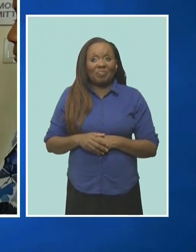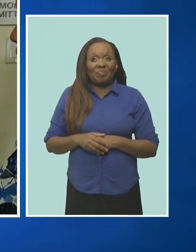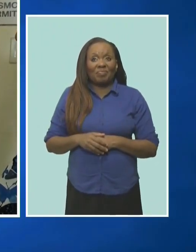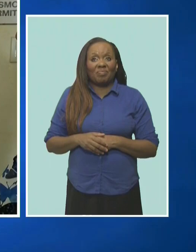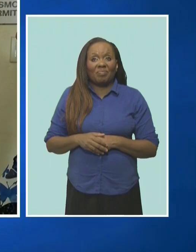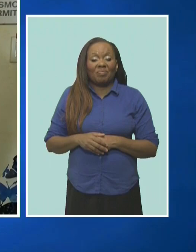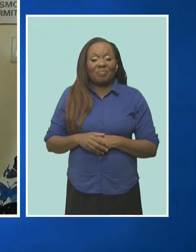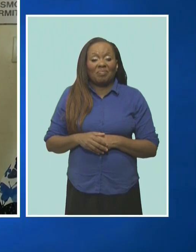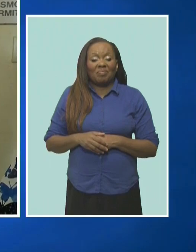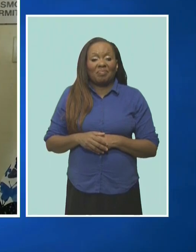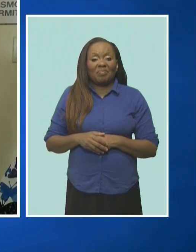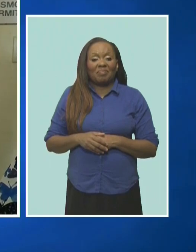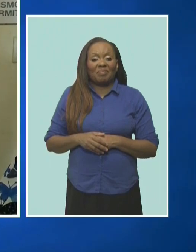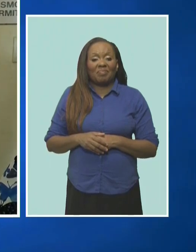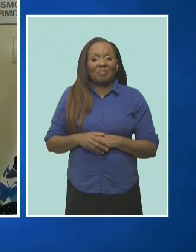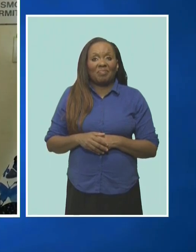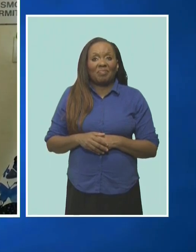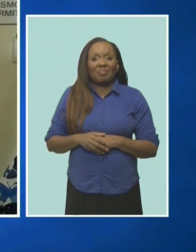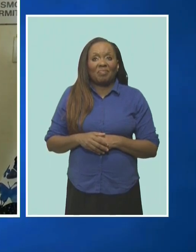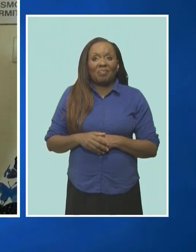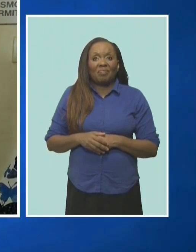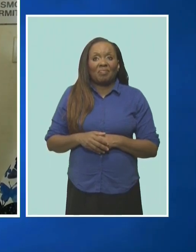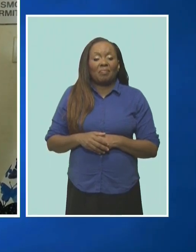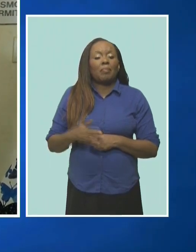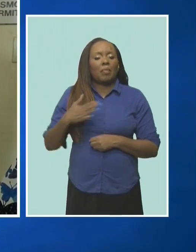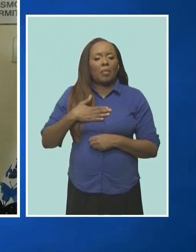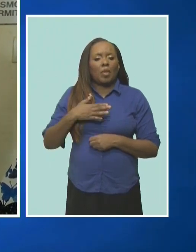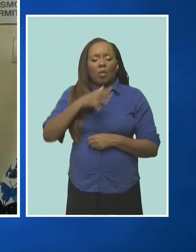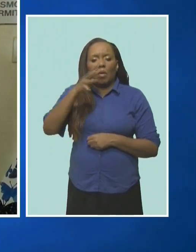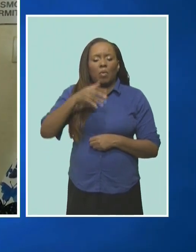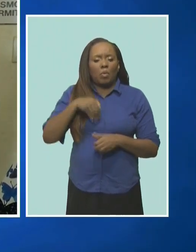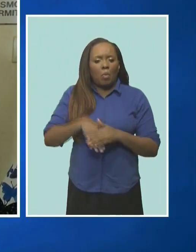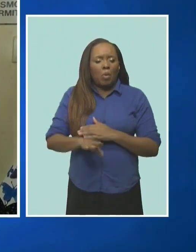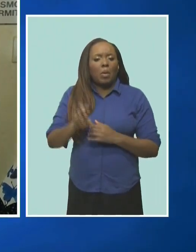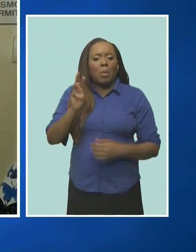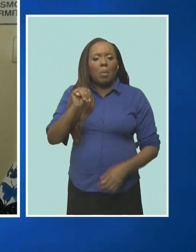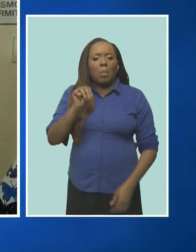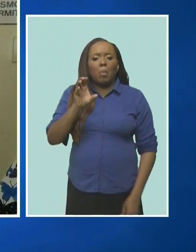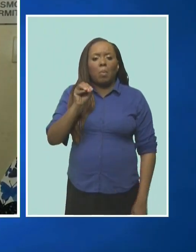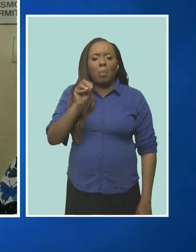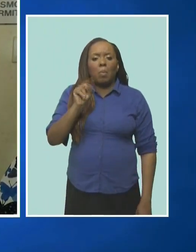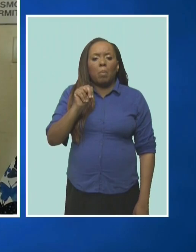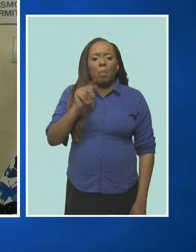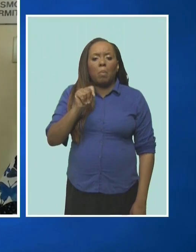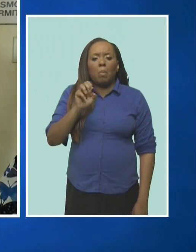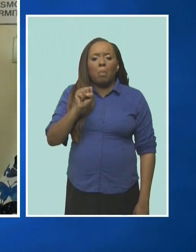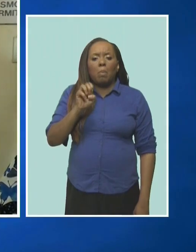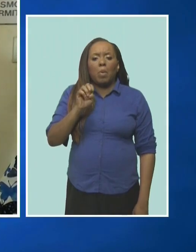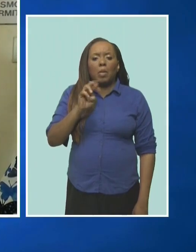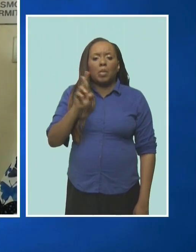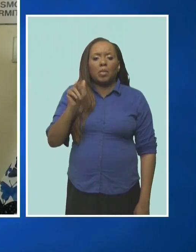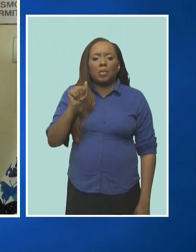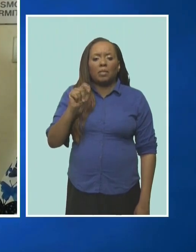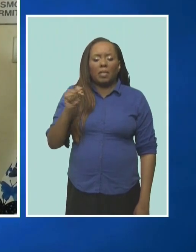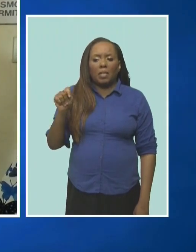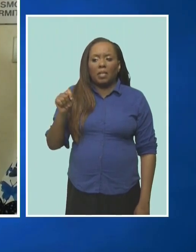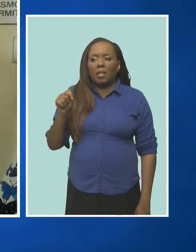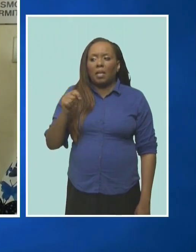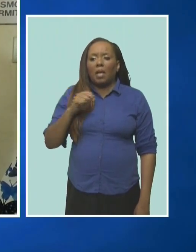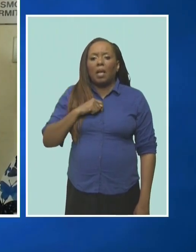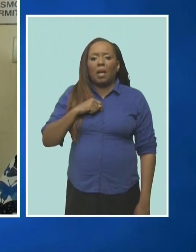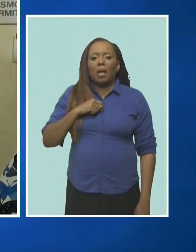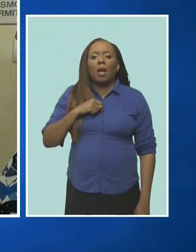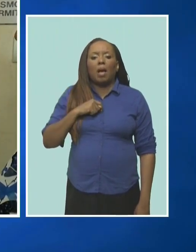returned to Montserrat, where she is from originally, I later joined her at a tender age of